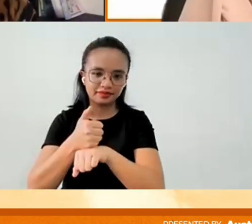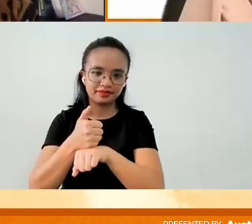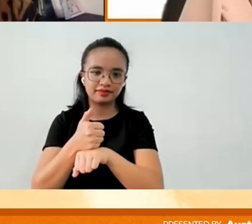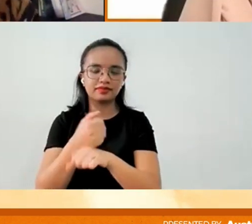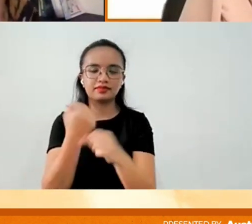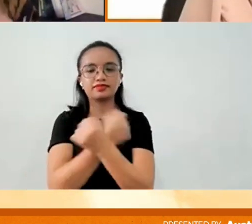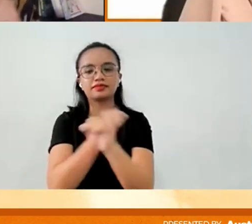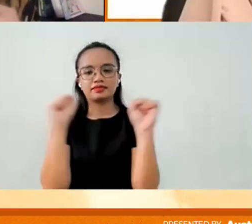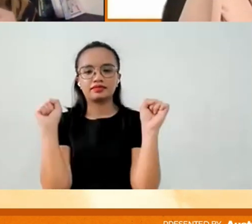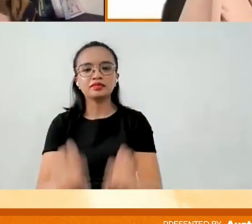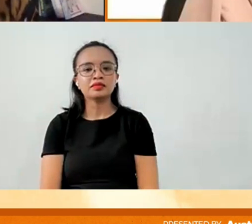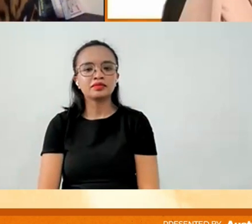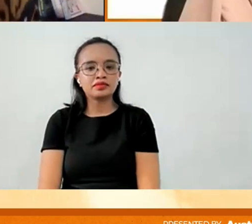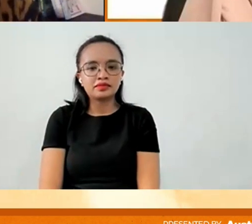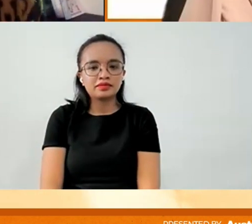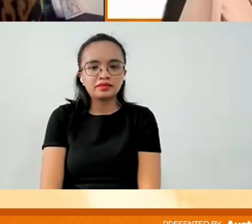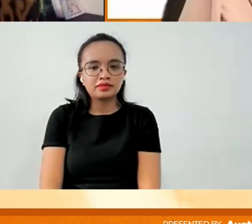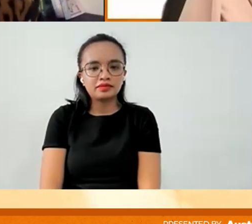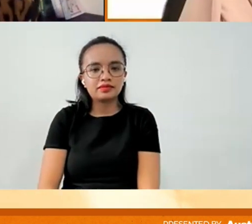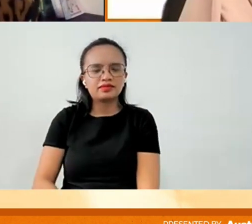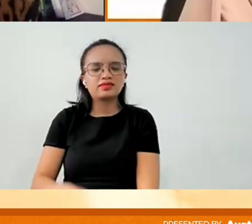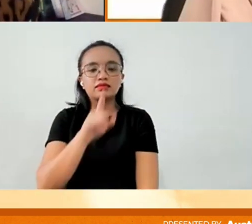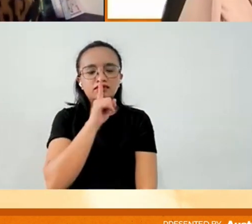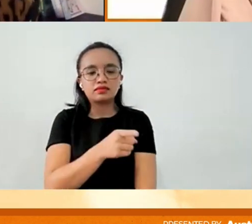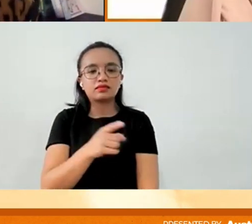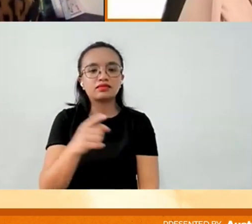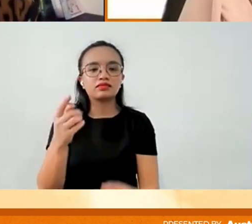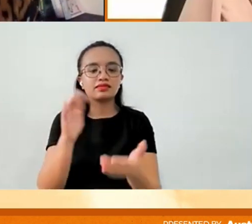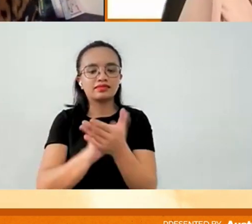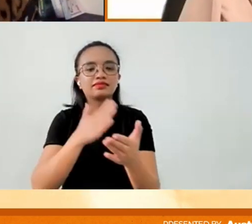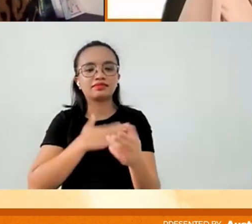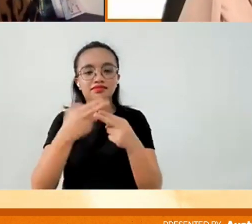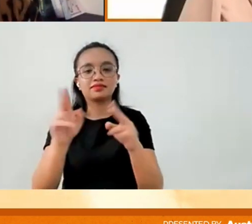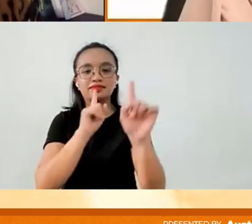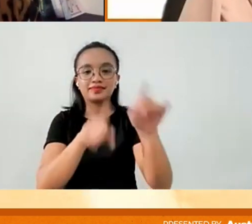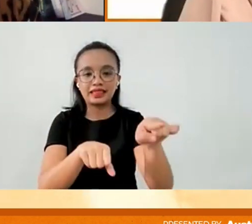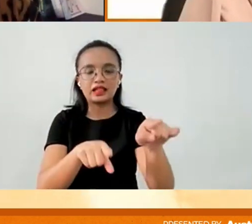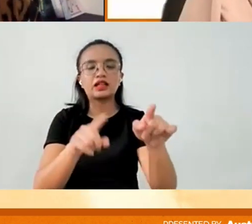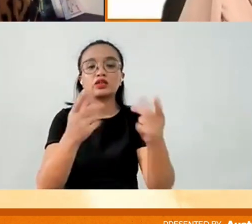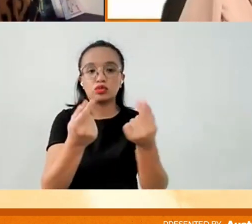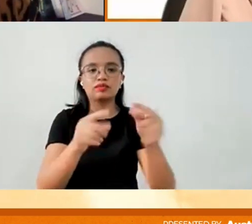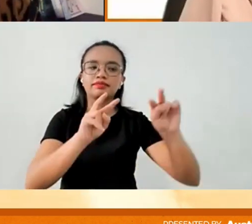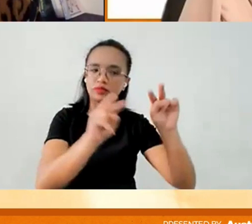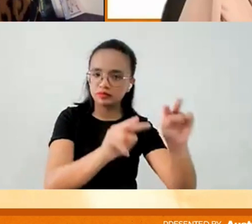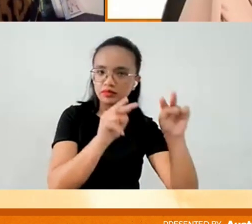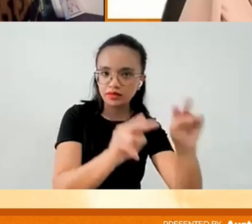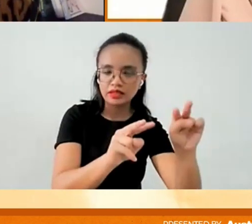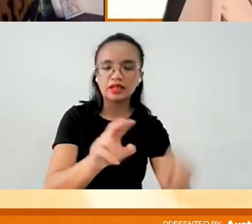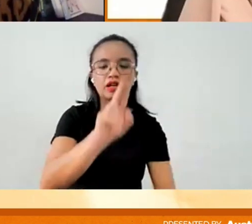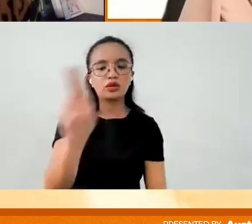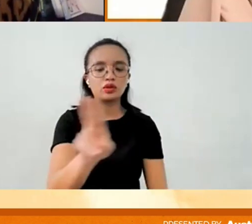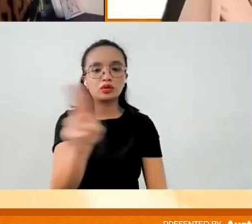safety. So I would really short answer there is supervise use